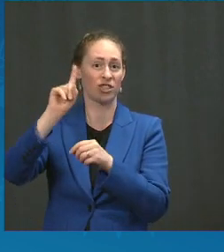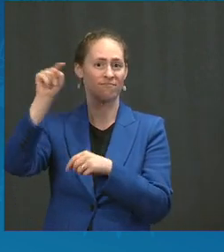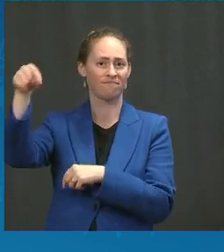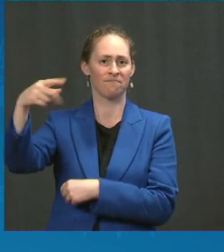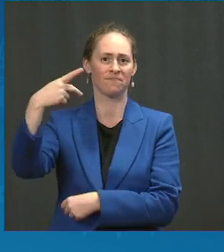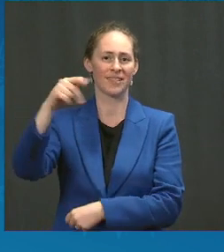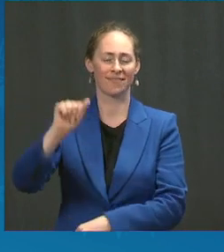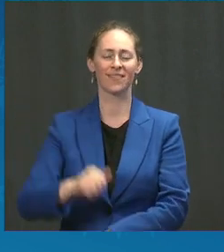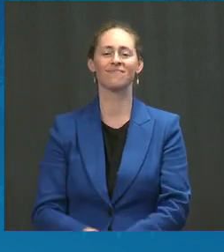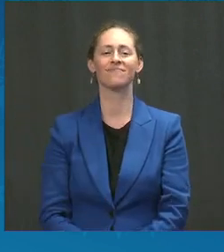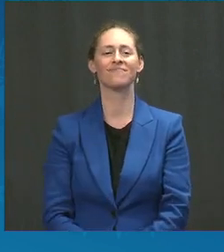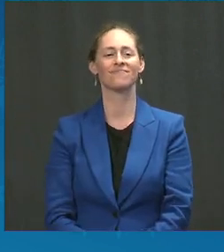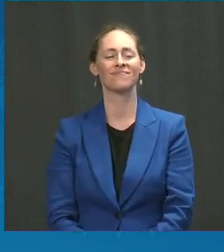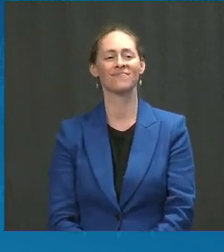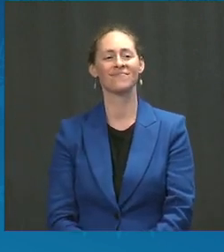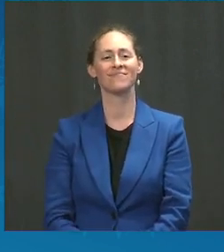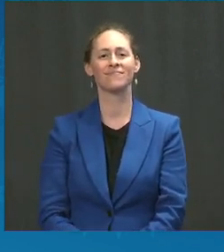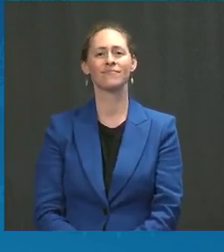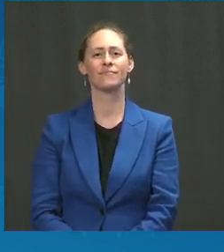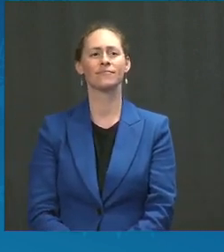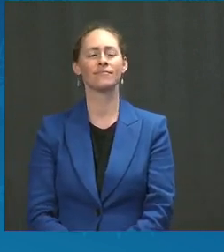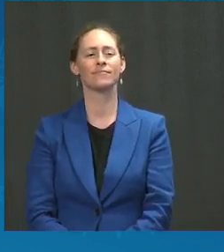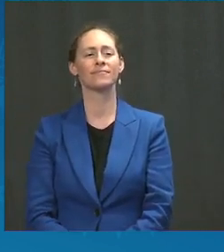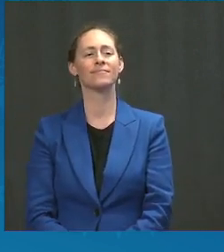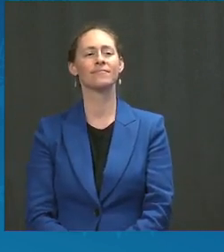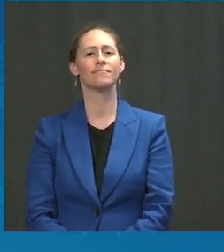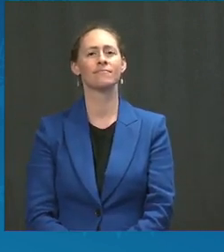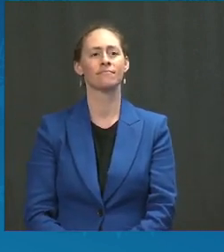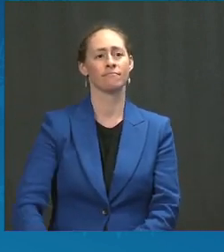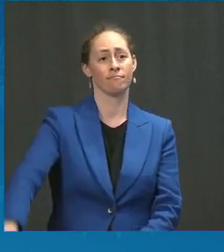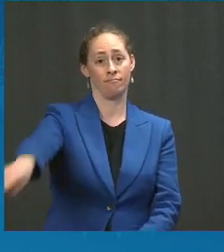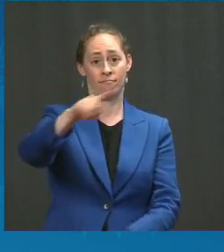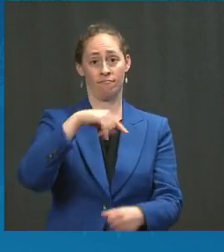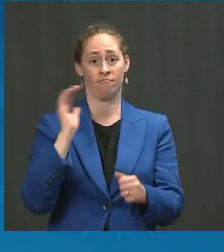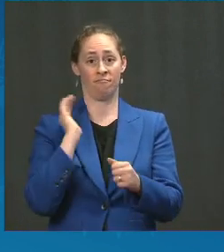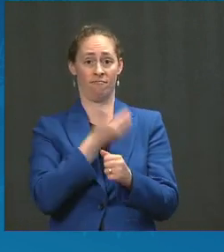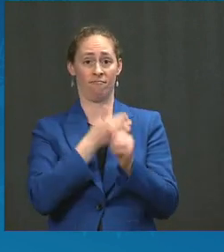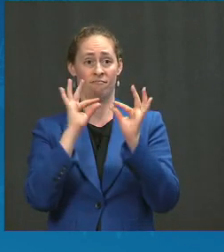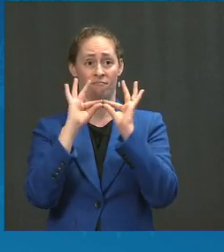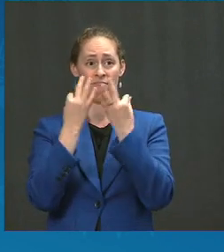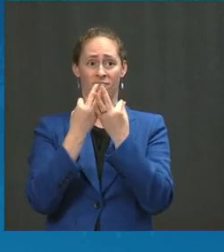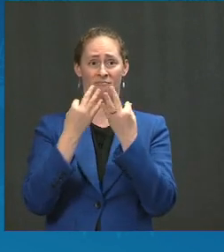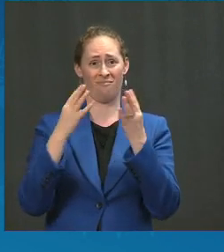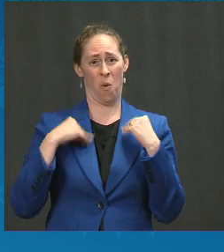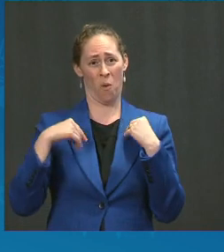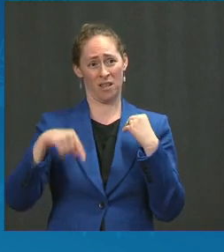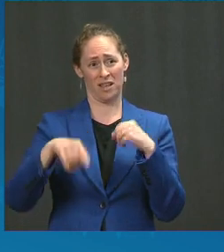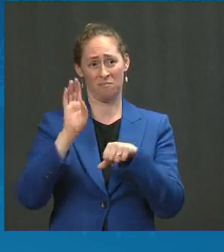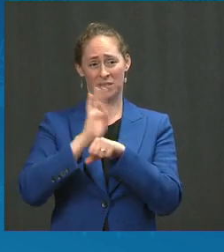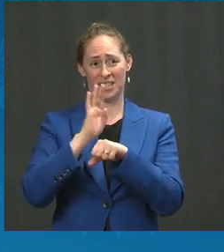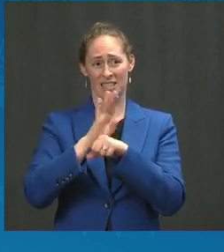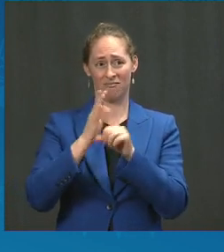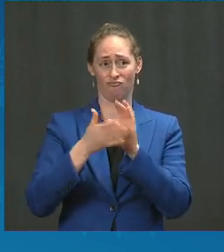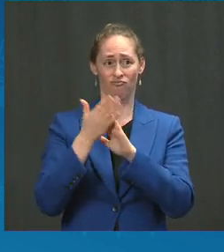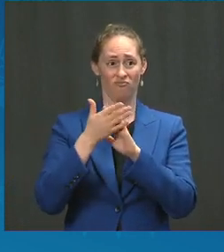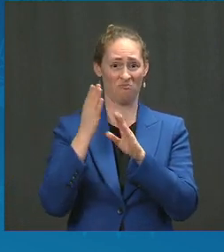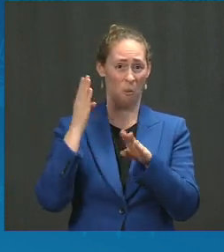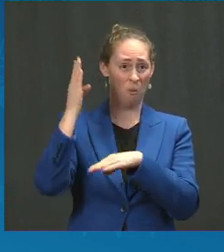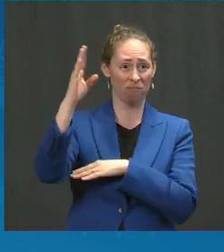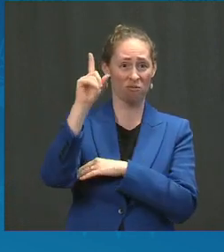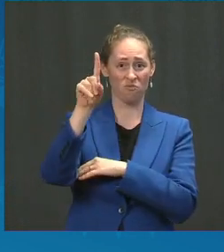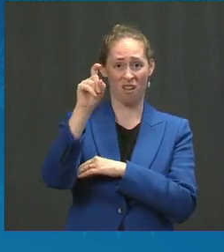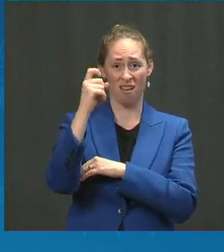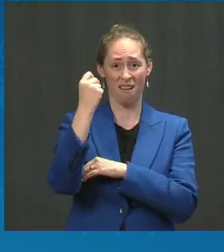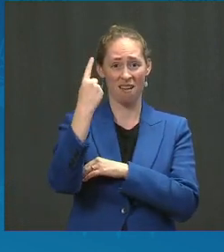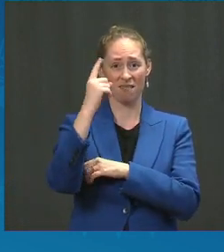Council. We are a family-owned business that has been in business for over 111 years. We